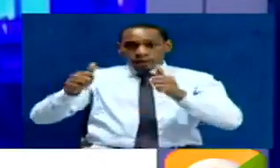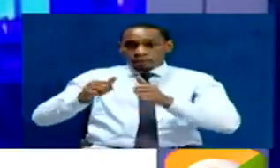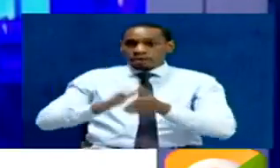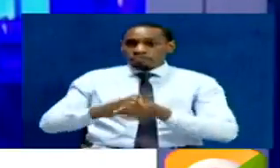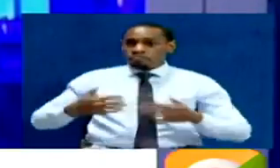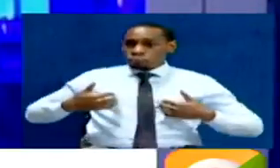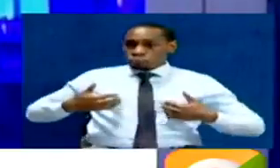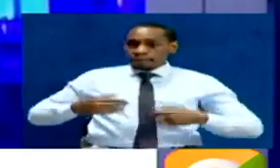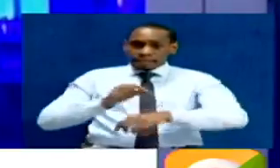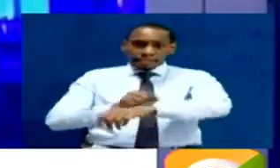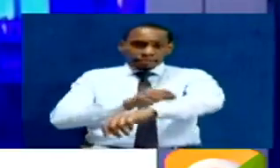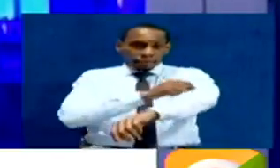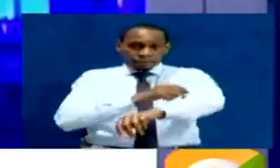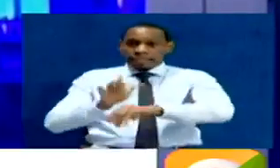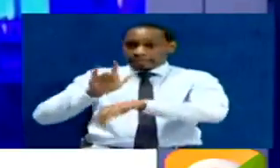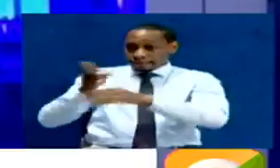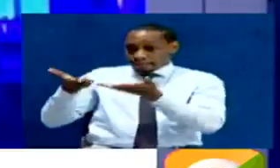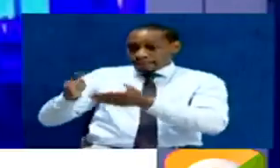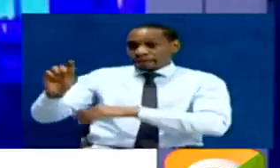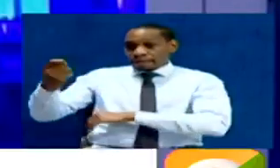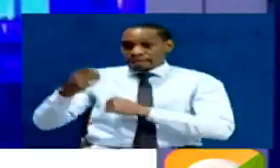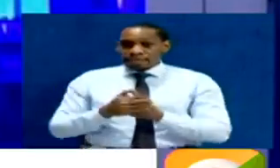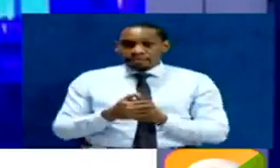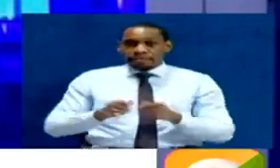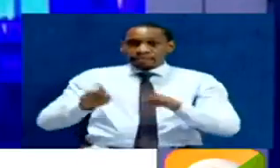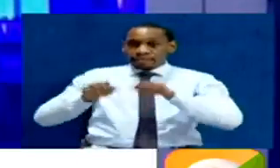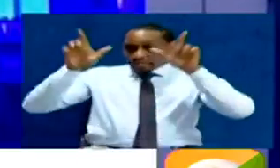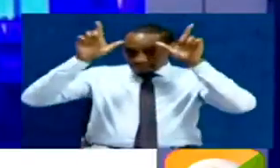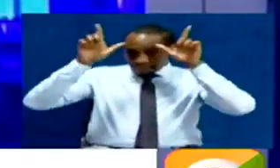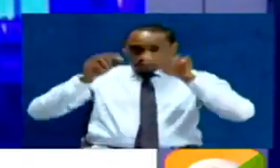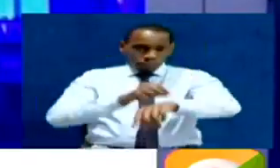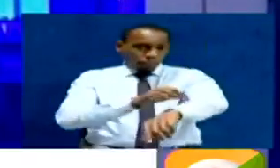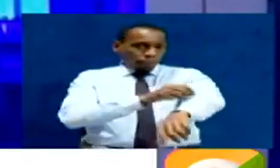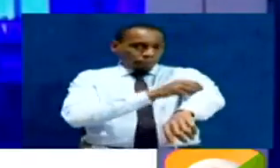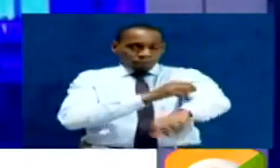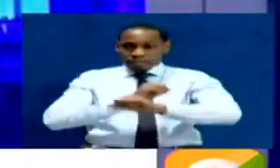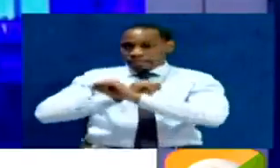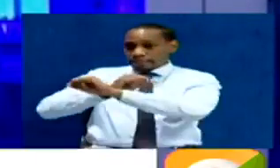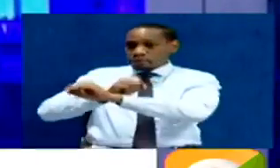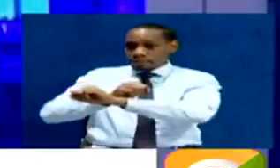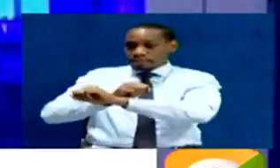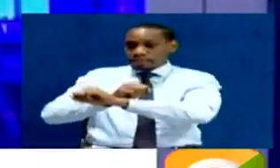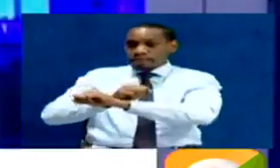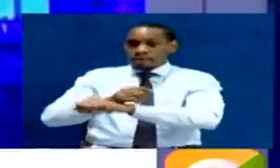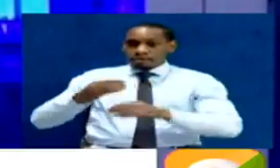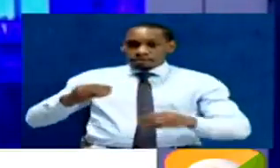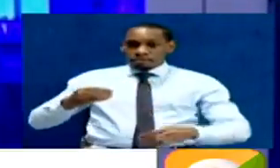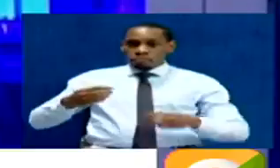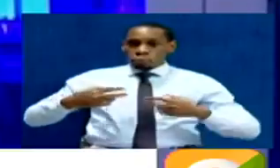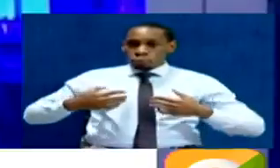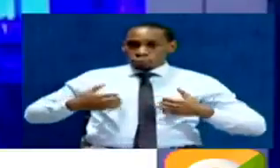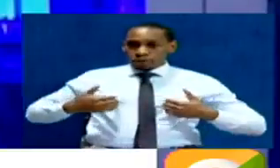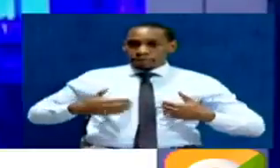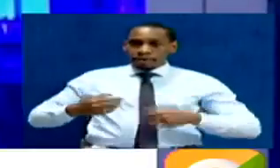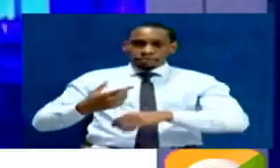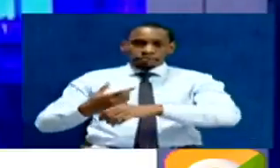monkeypox, which is a problem for us in this part of the world. And the cowpox appears to be protective from monkeypox. And if it's vectored with